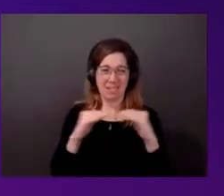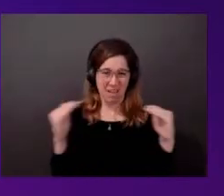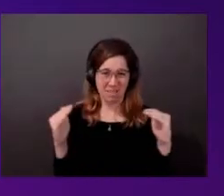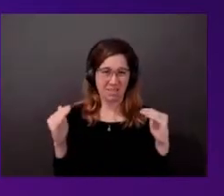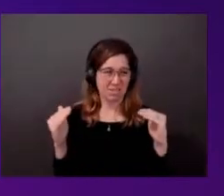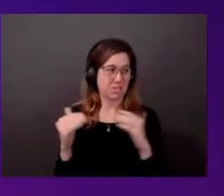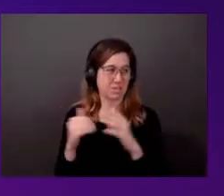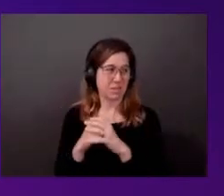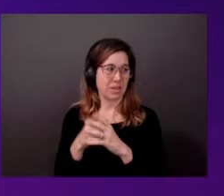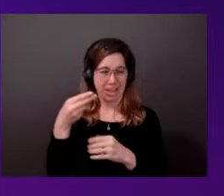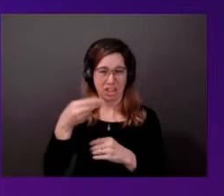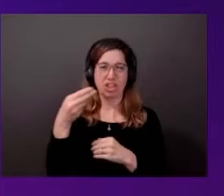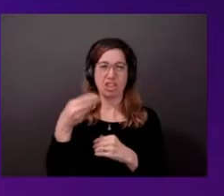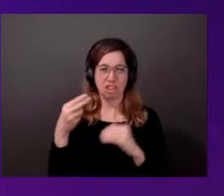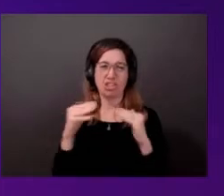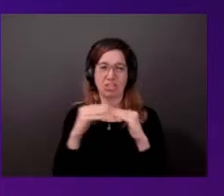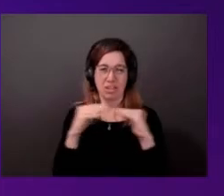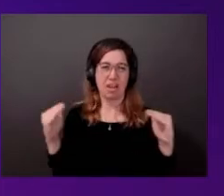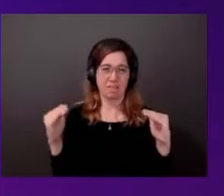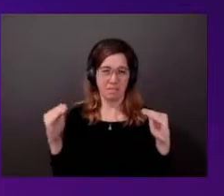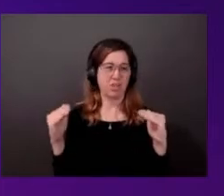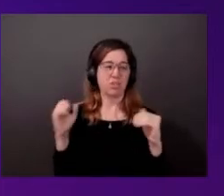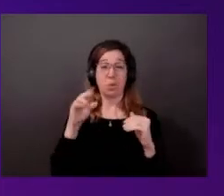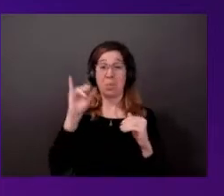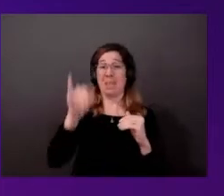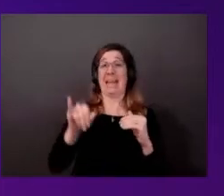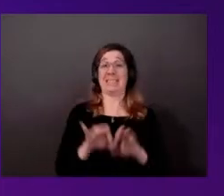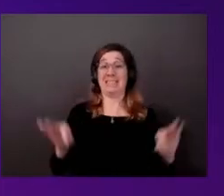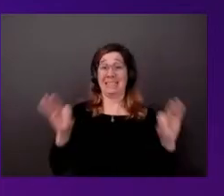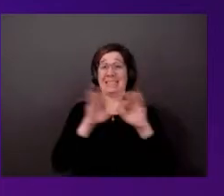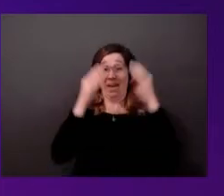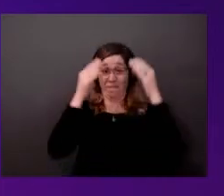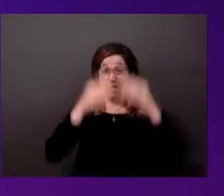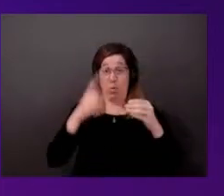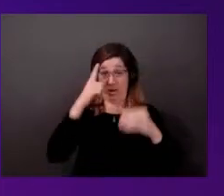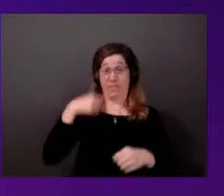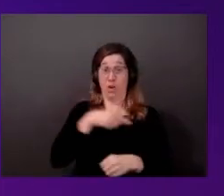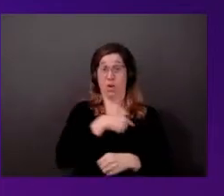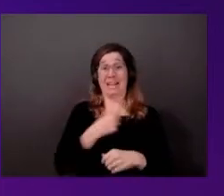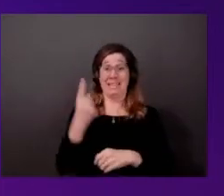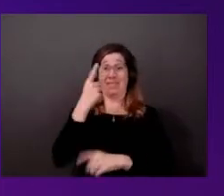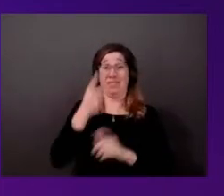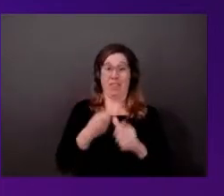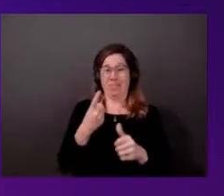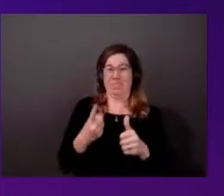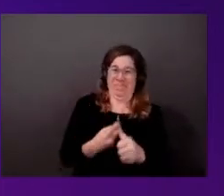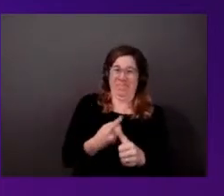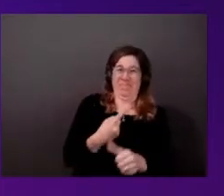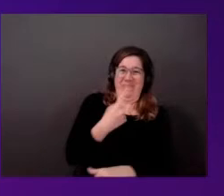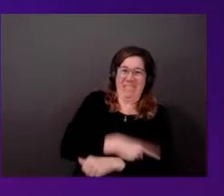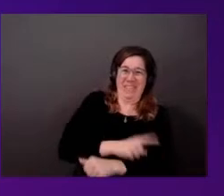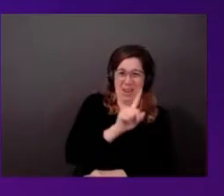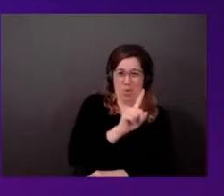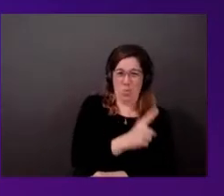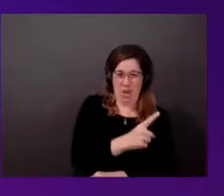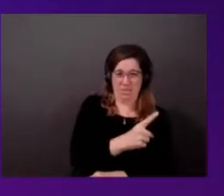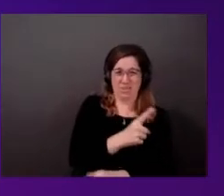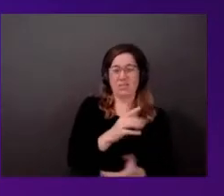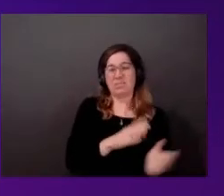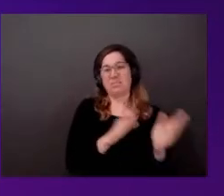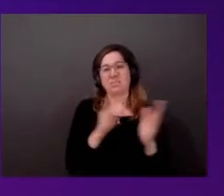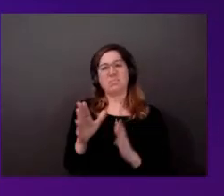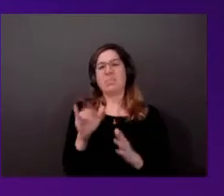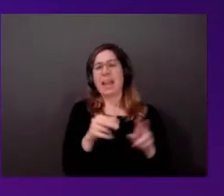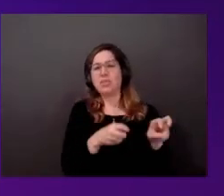for us from day one, and then on the server end we have servers, and then that got transitioned into AWS